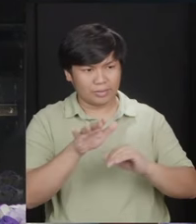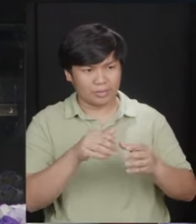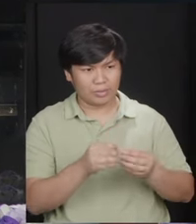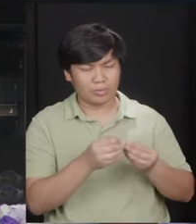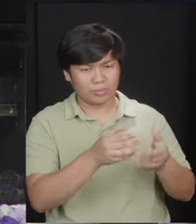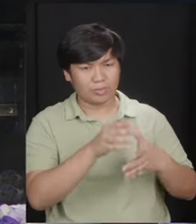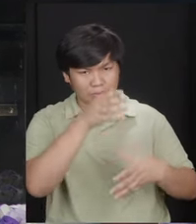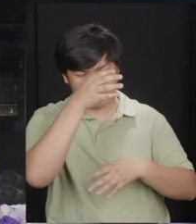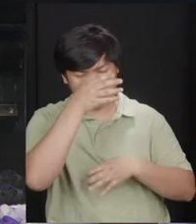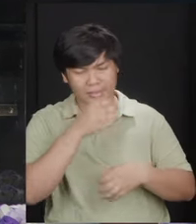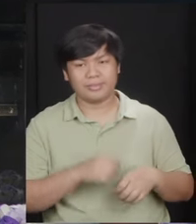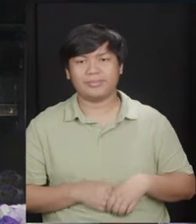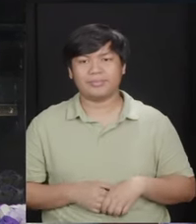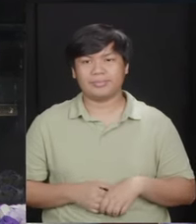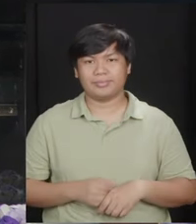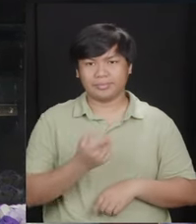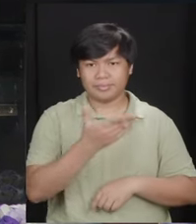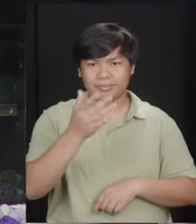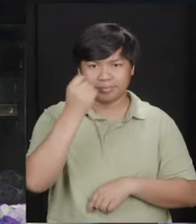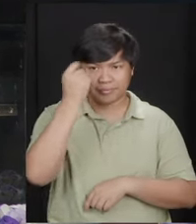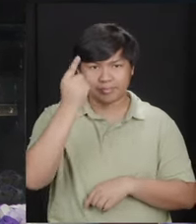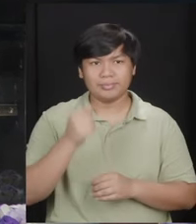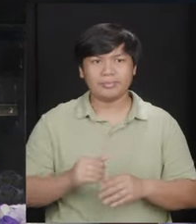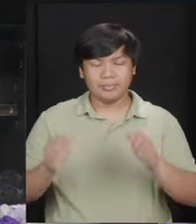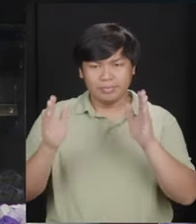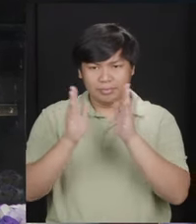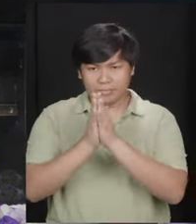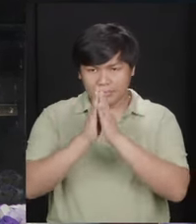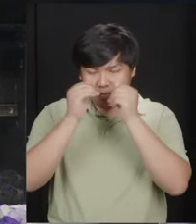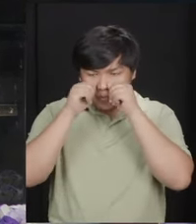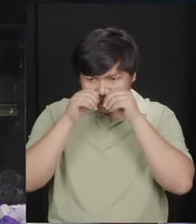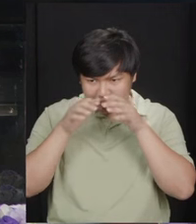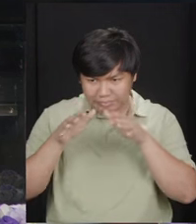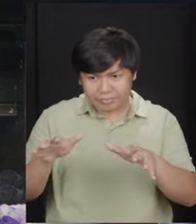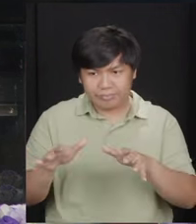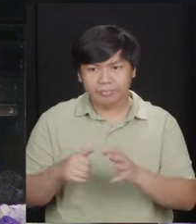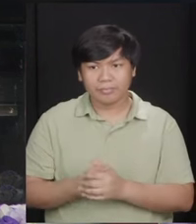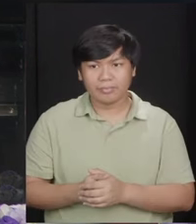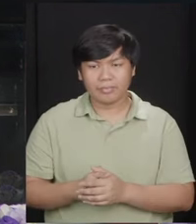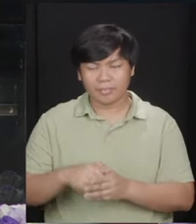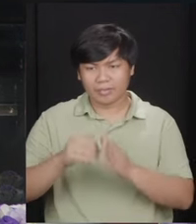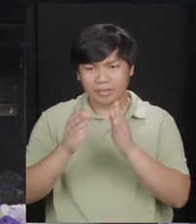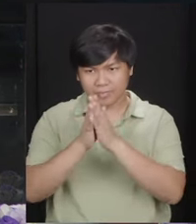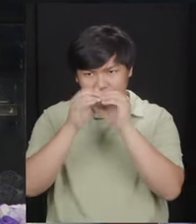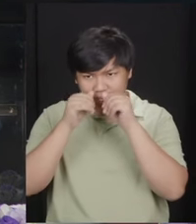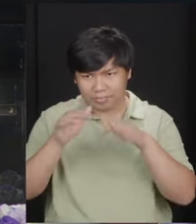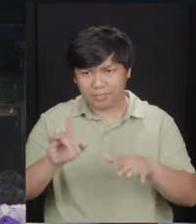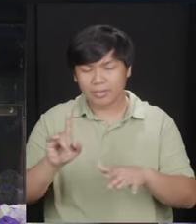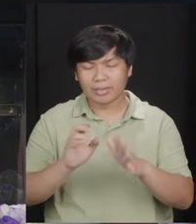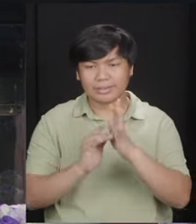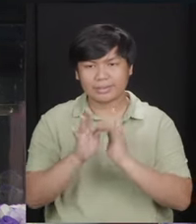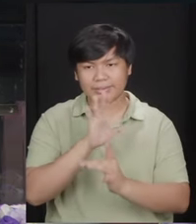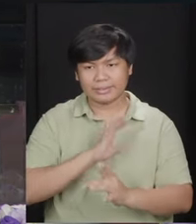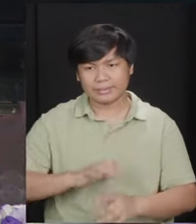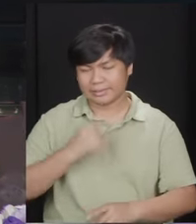cancer. You get what I'm saying? Pray for their blessing. Pray for their blessing. That's what Jesus is